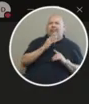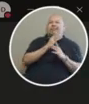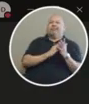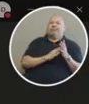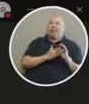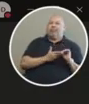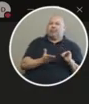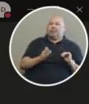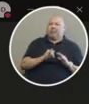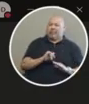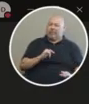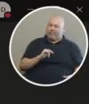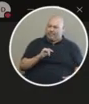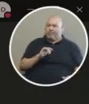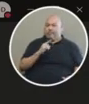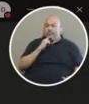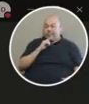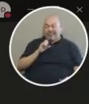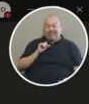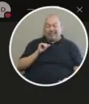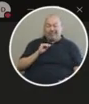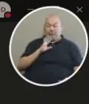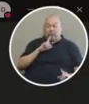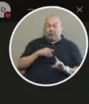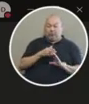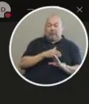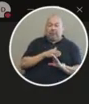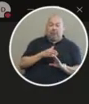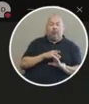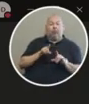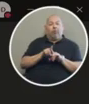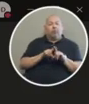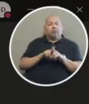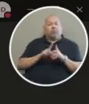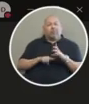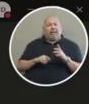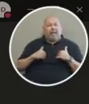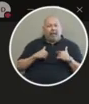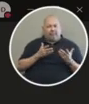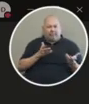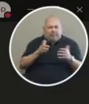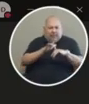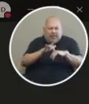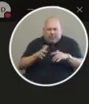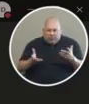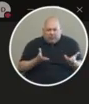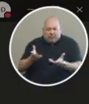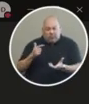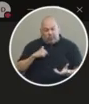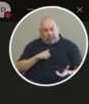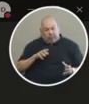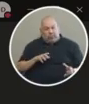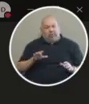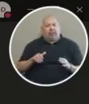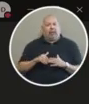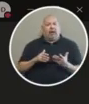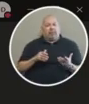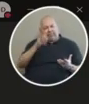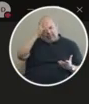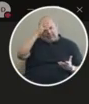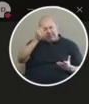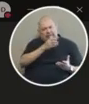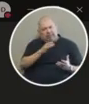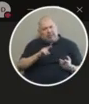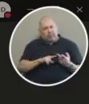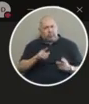that, as Sam talked about, it's capacity also what they have on hand. We are doing a lot of with the common sense things